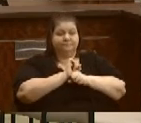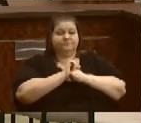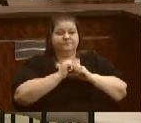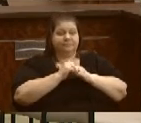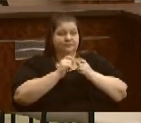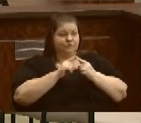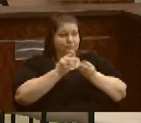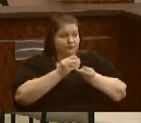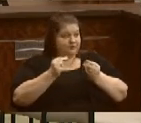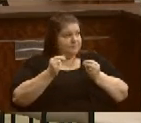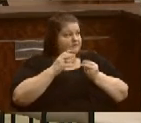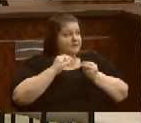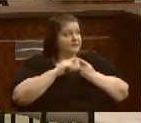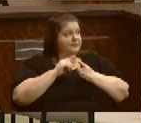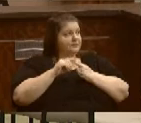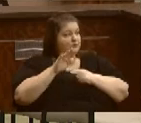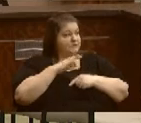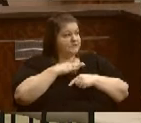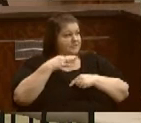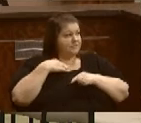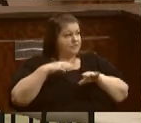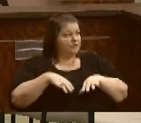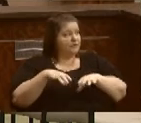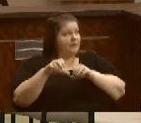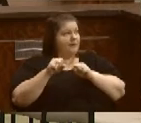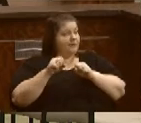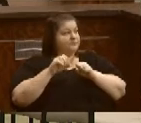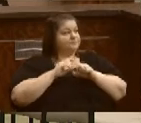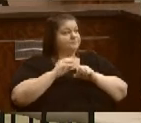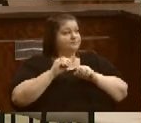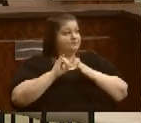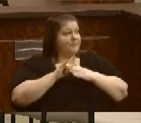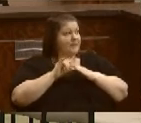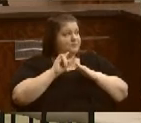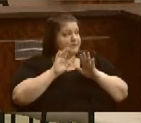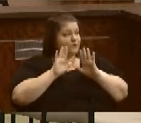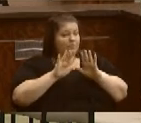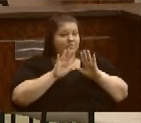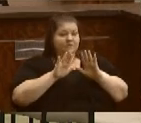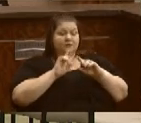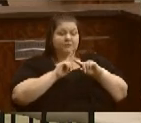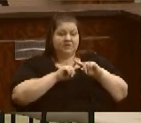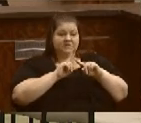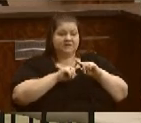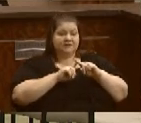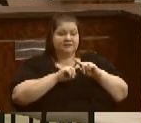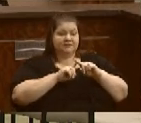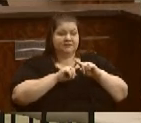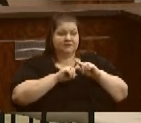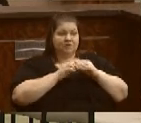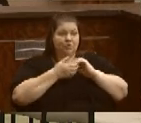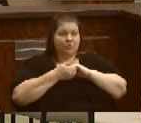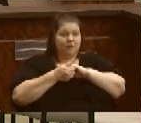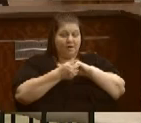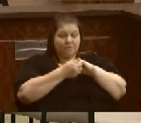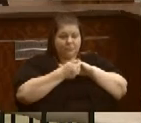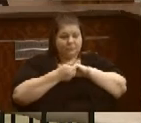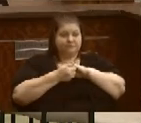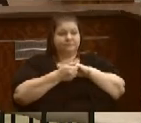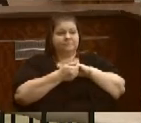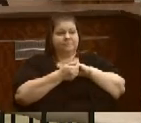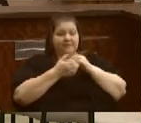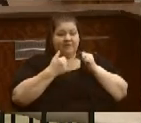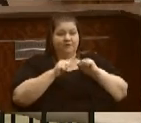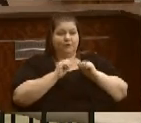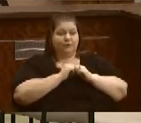it. And then your staff took it from there. And it's been nothing but a positive cooperative effort with your staff,